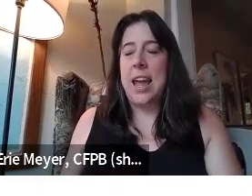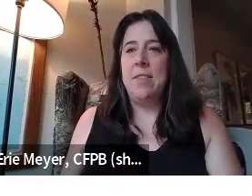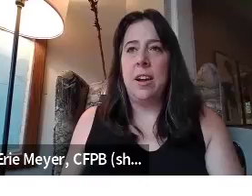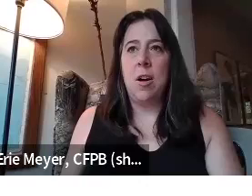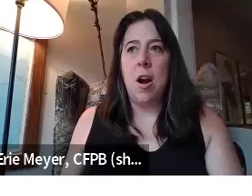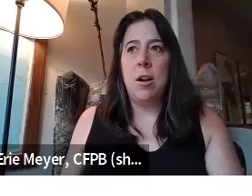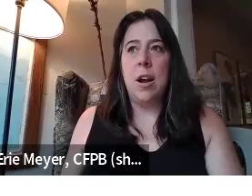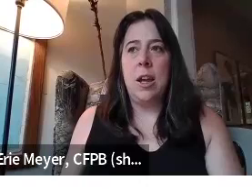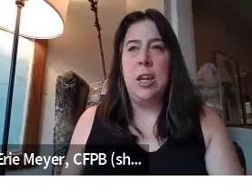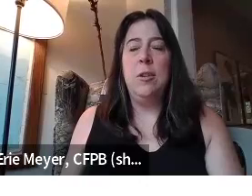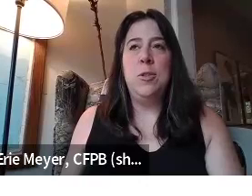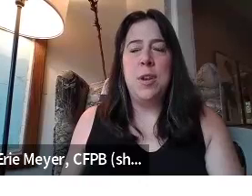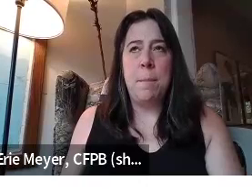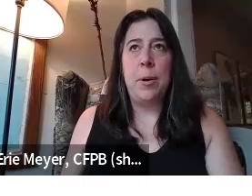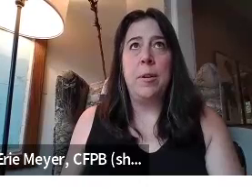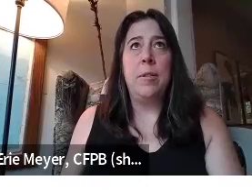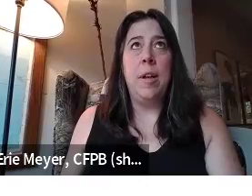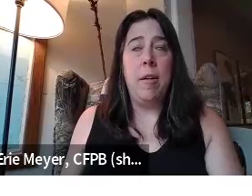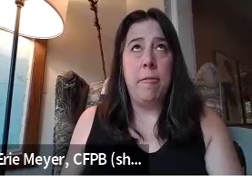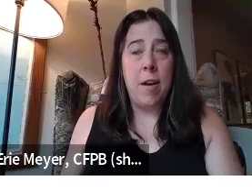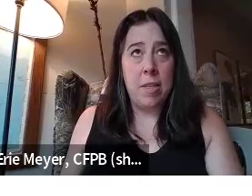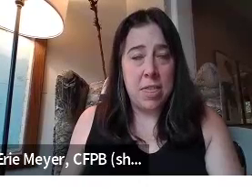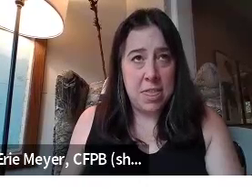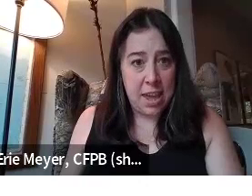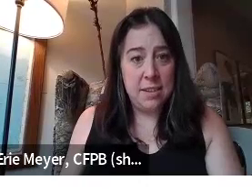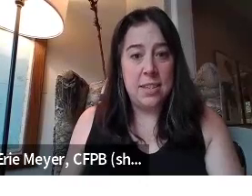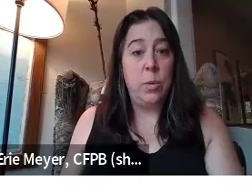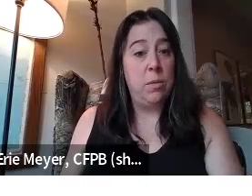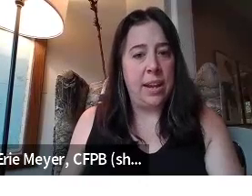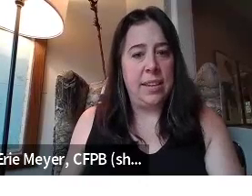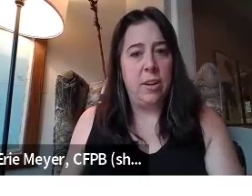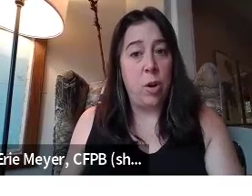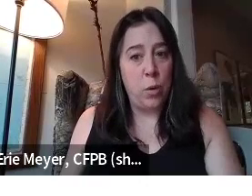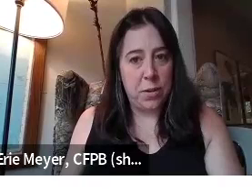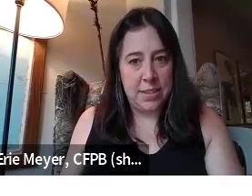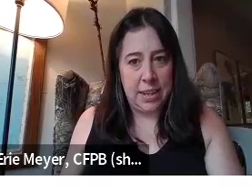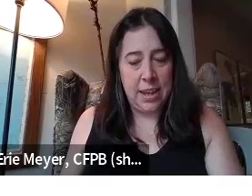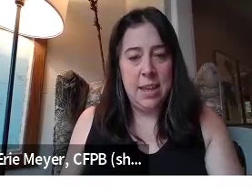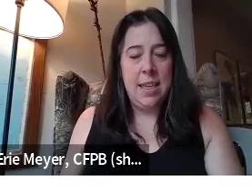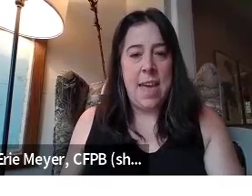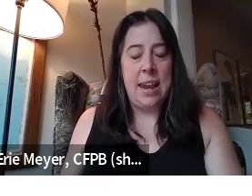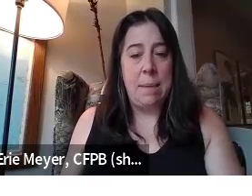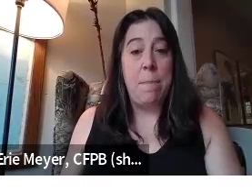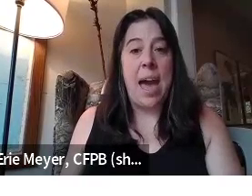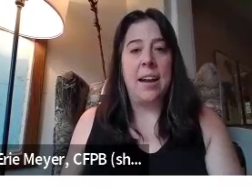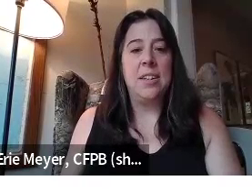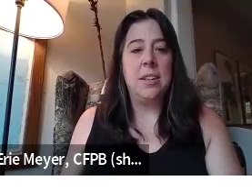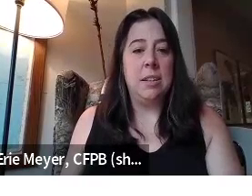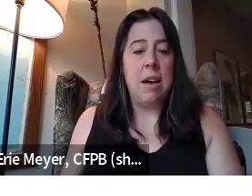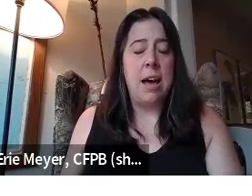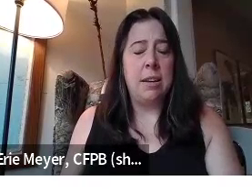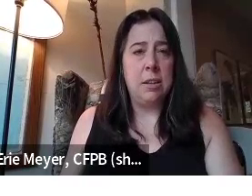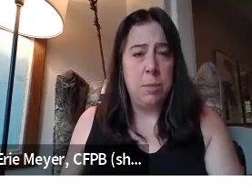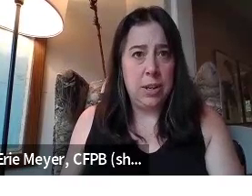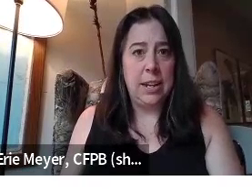loans. And there are a huge number of things that we regulate or oversee that